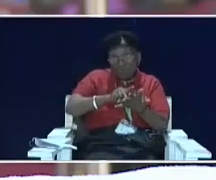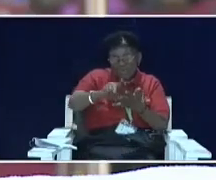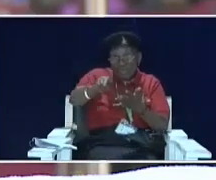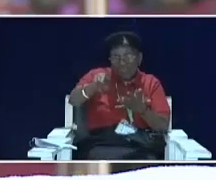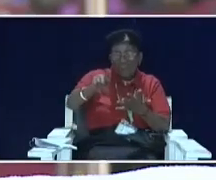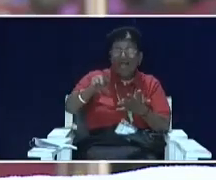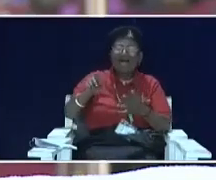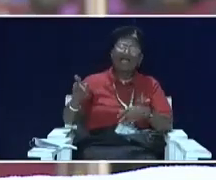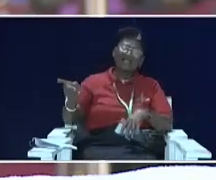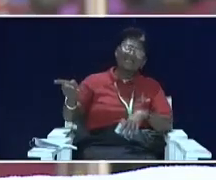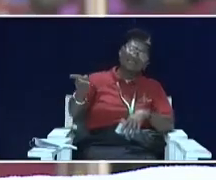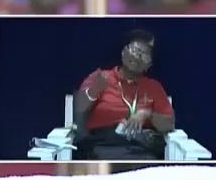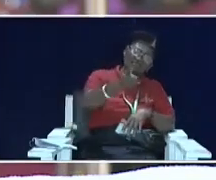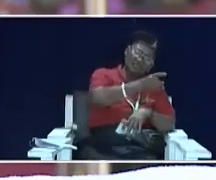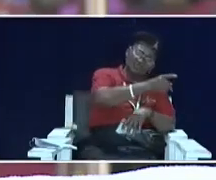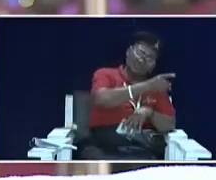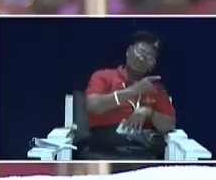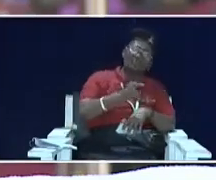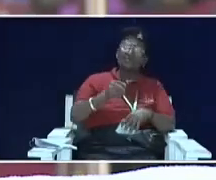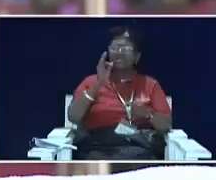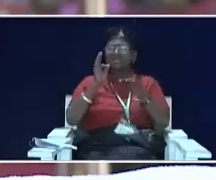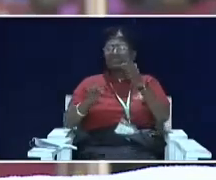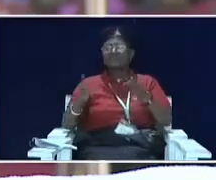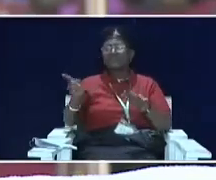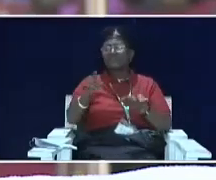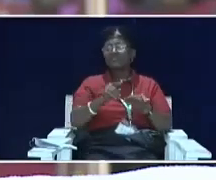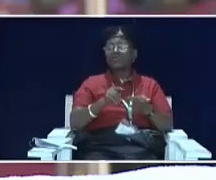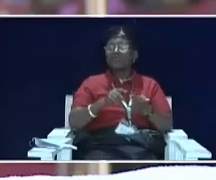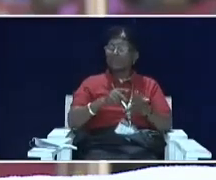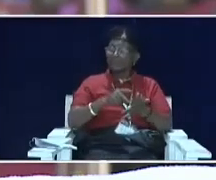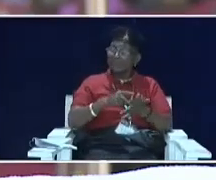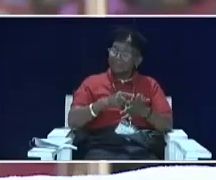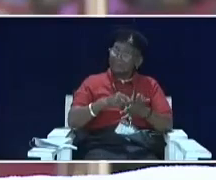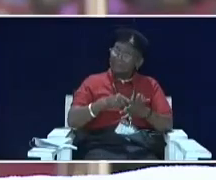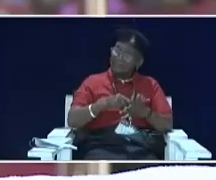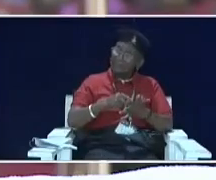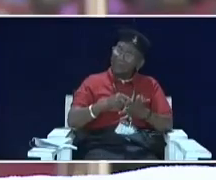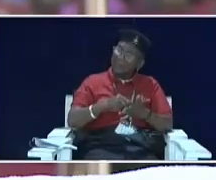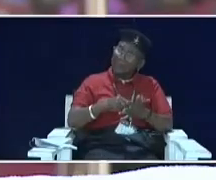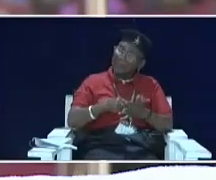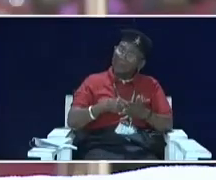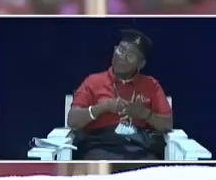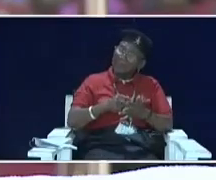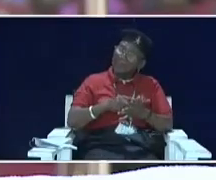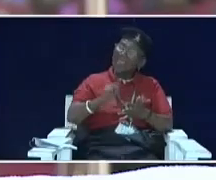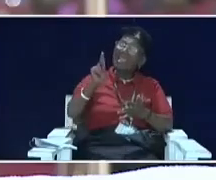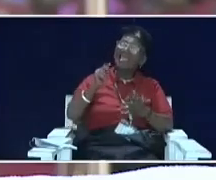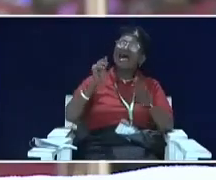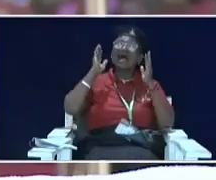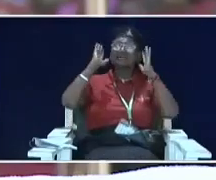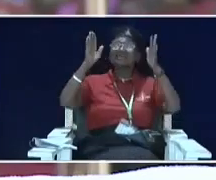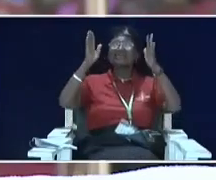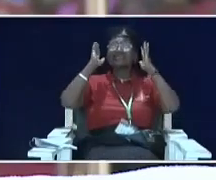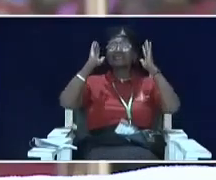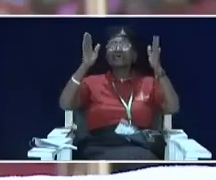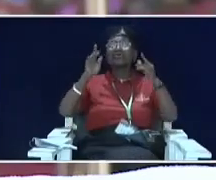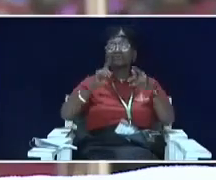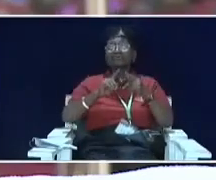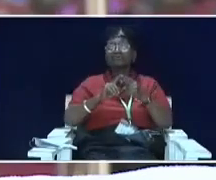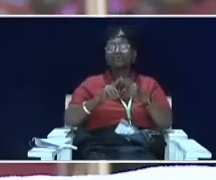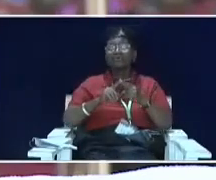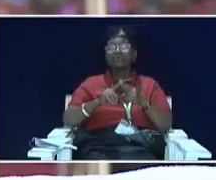If you pay attention to this song, the special song for this Holy